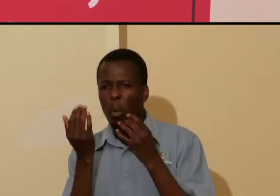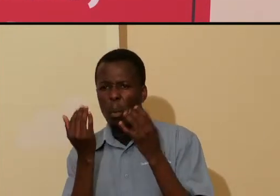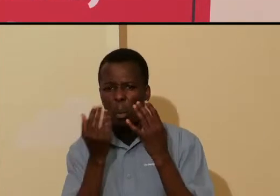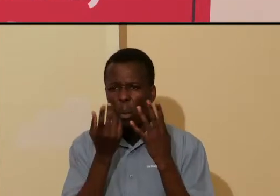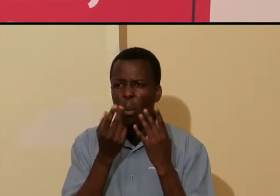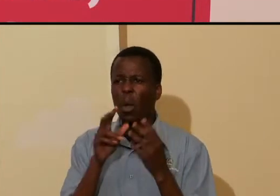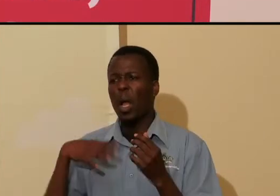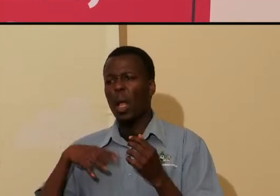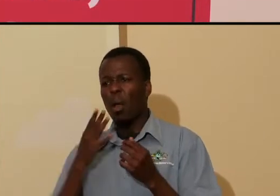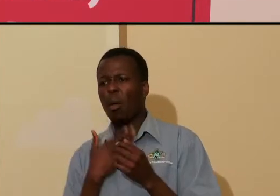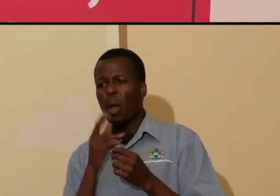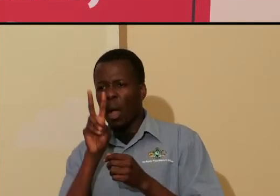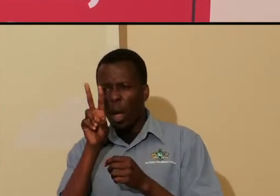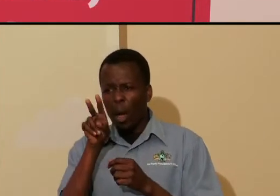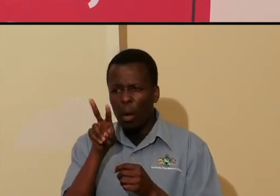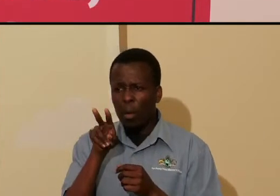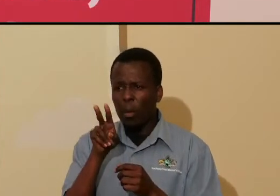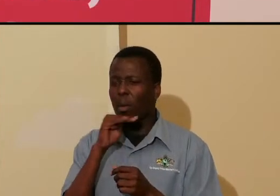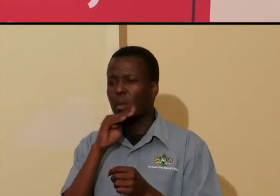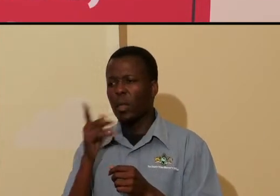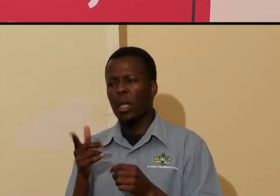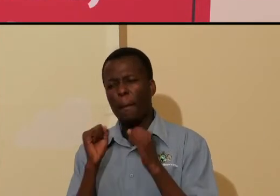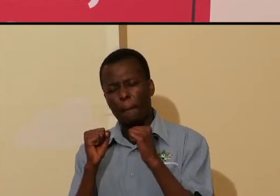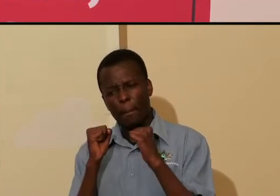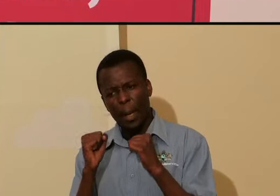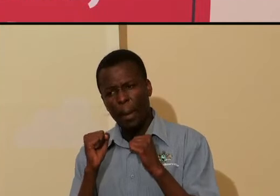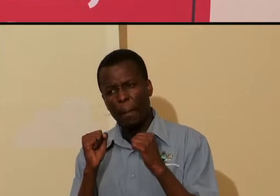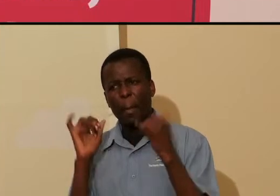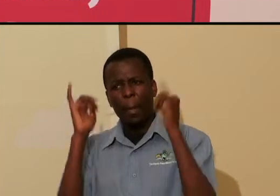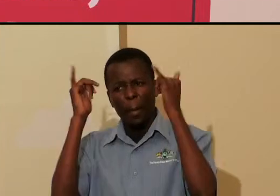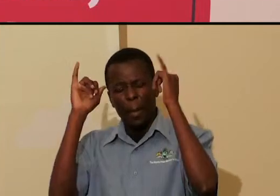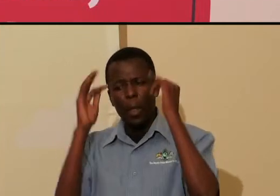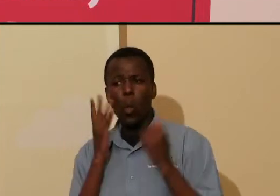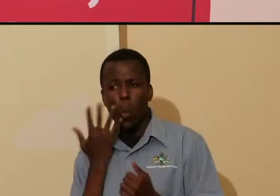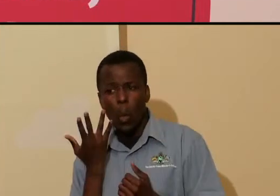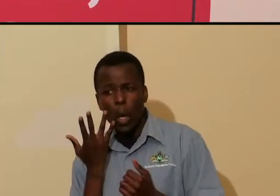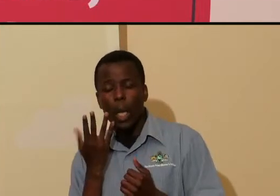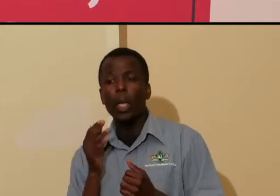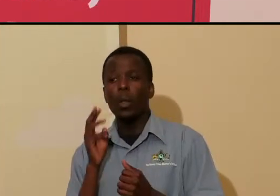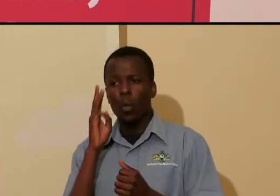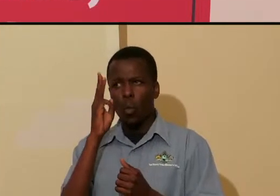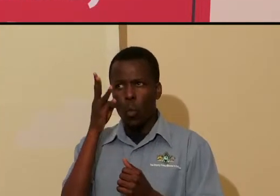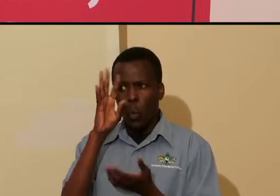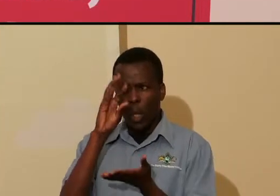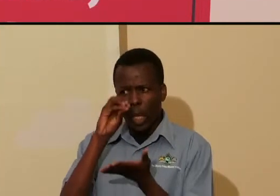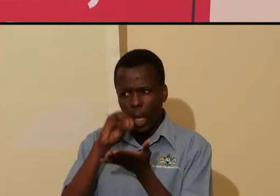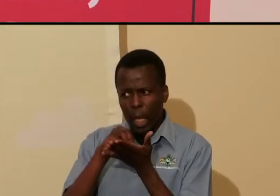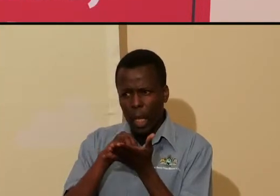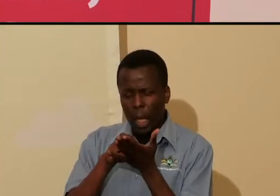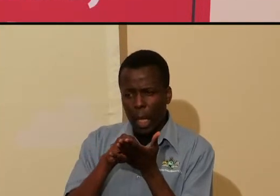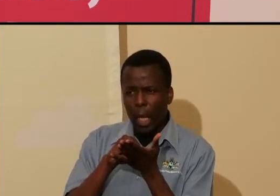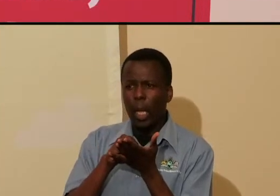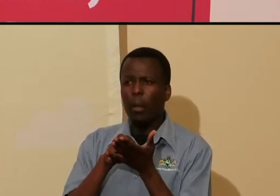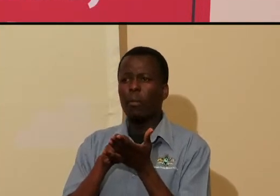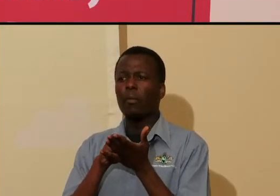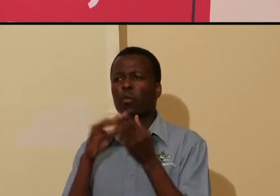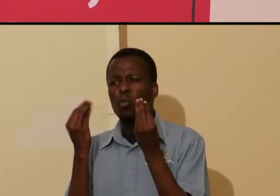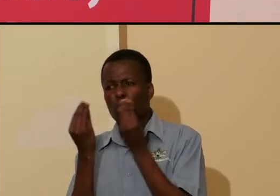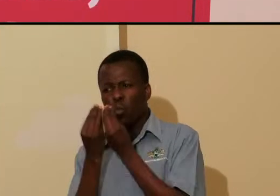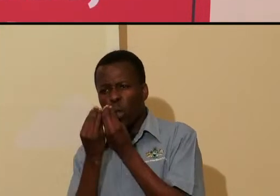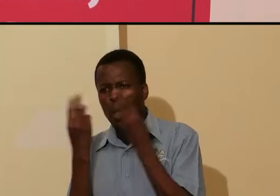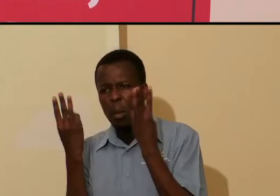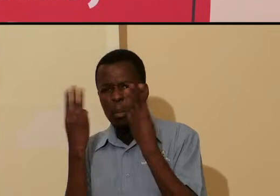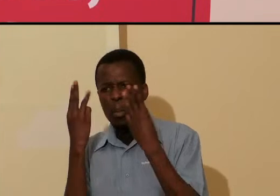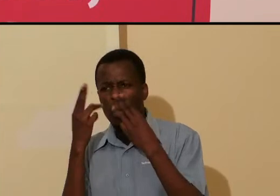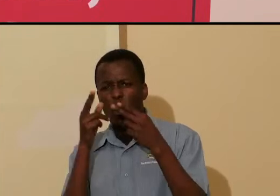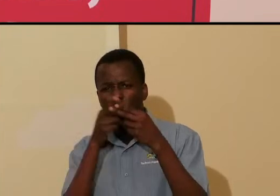commemorations. So the regional events will be held in line with COVID-19 regulations. So